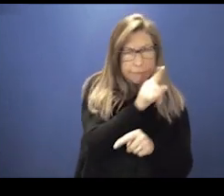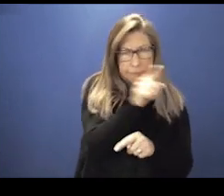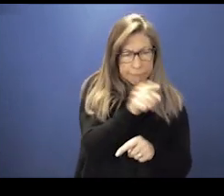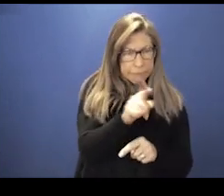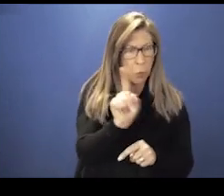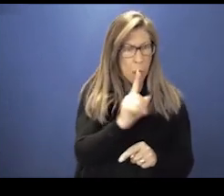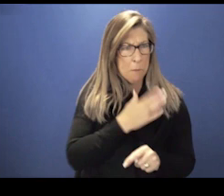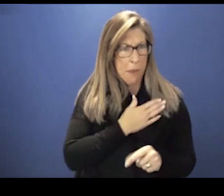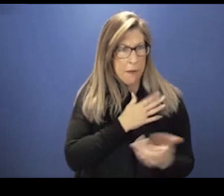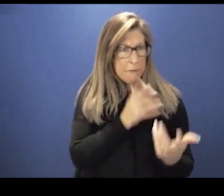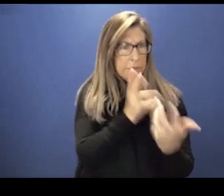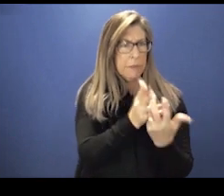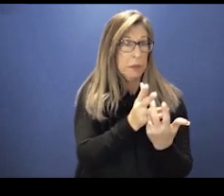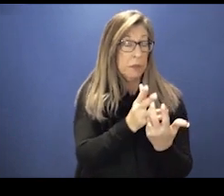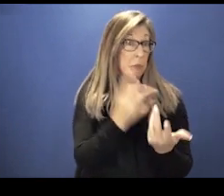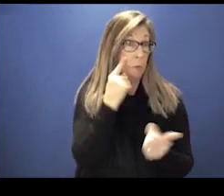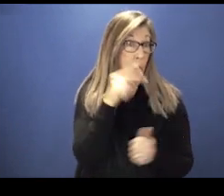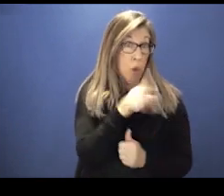credits.